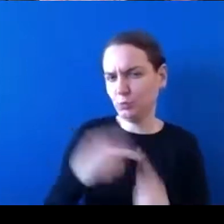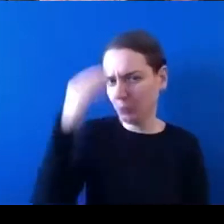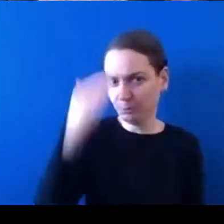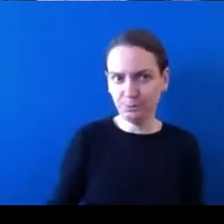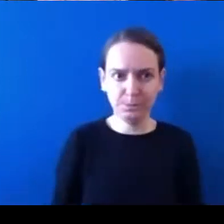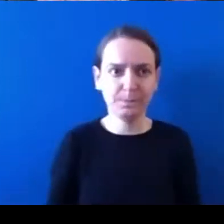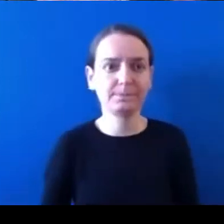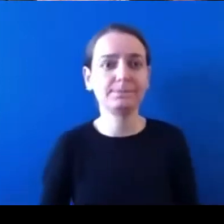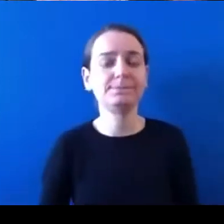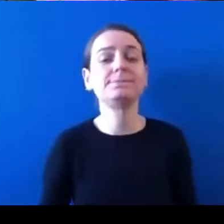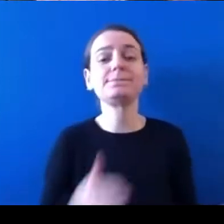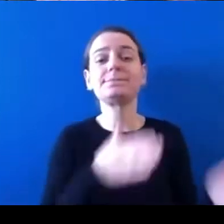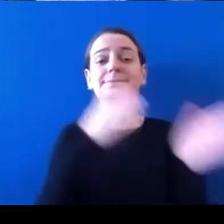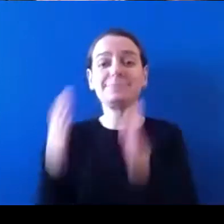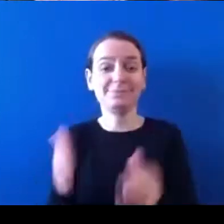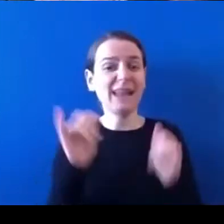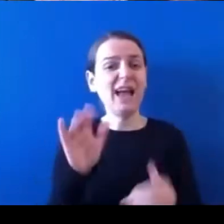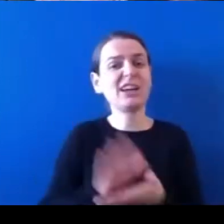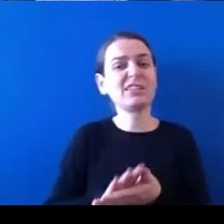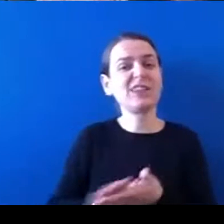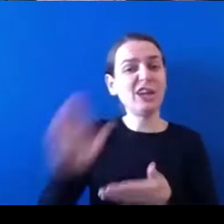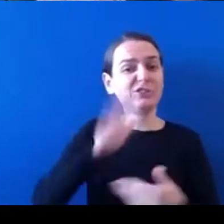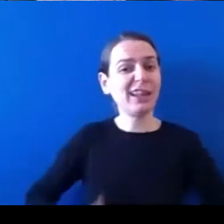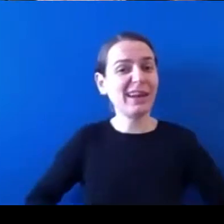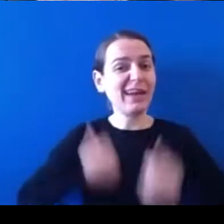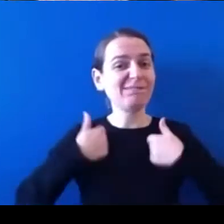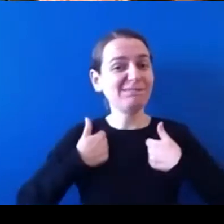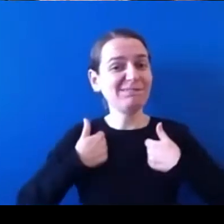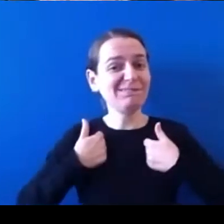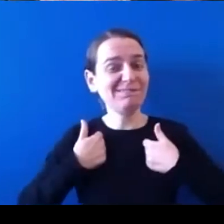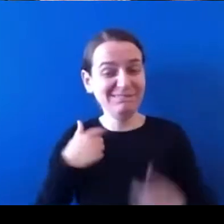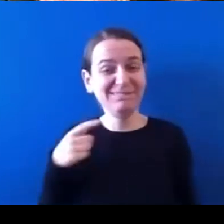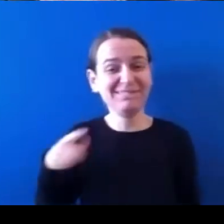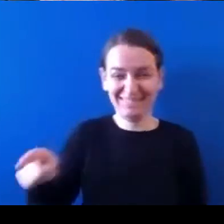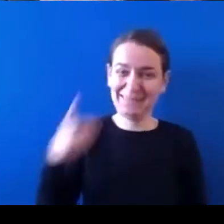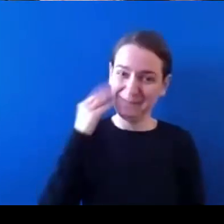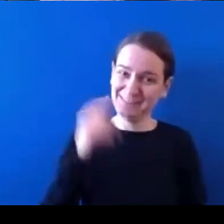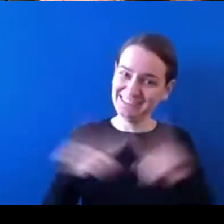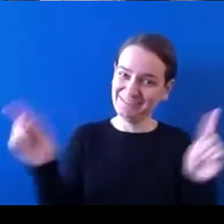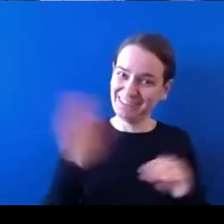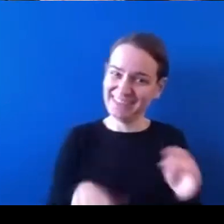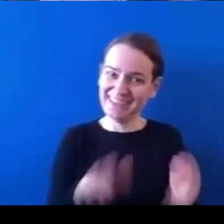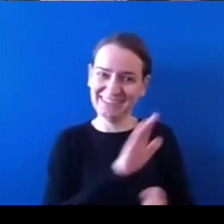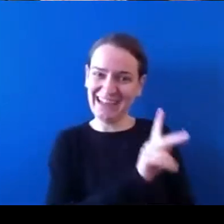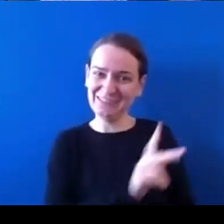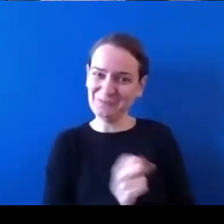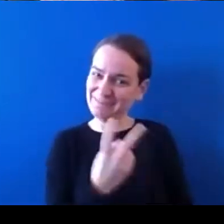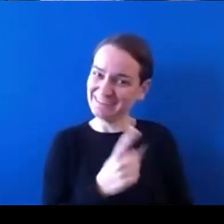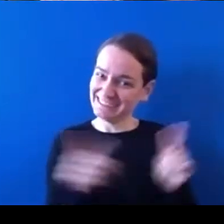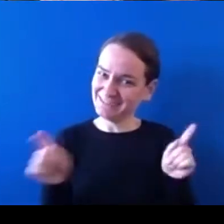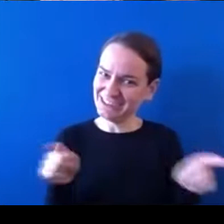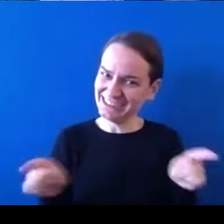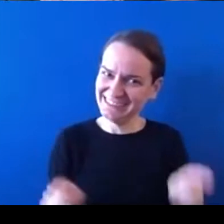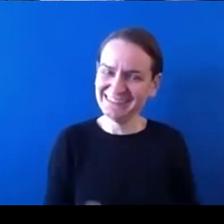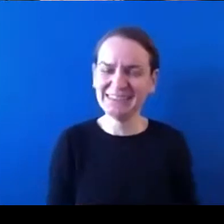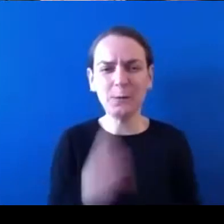lot of colleges nowadays is their students stay on campus, but they may leave and go home on the weekend to go